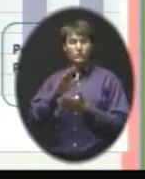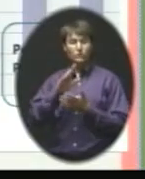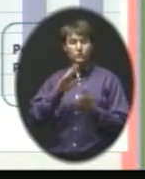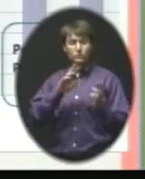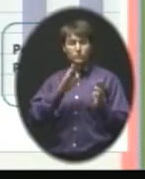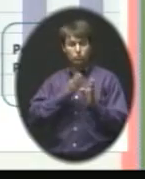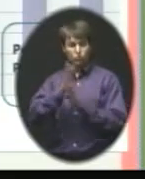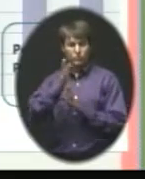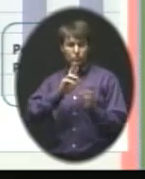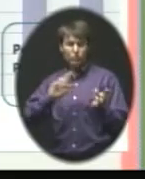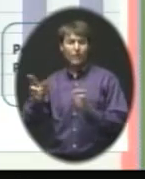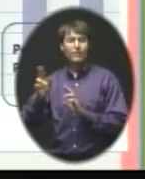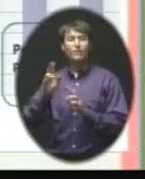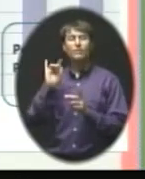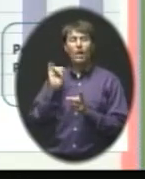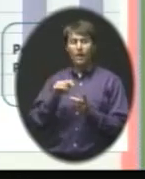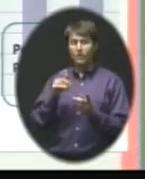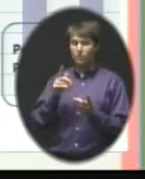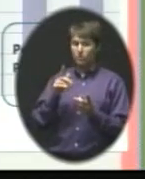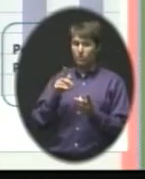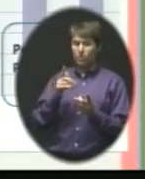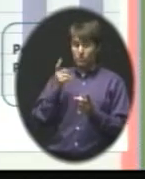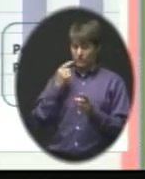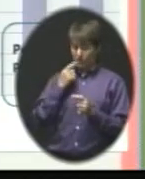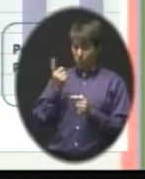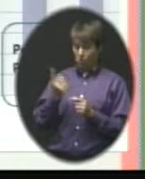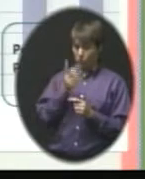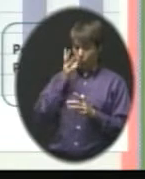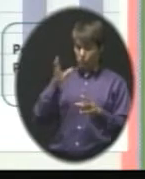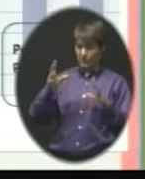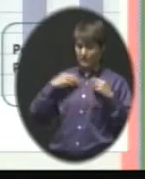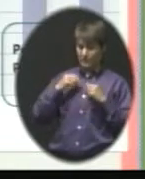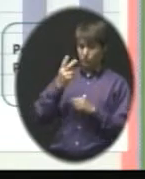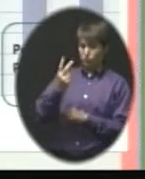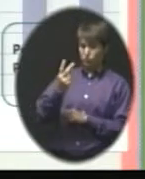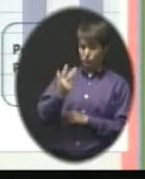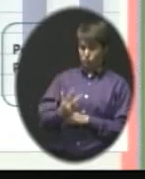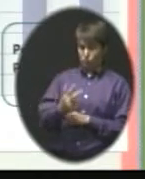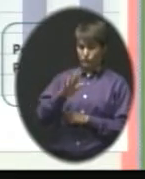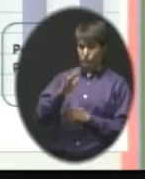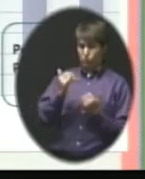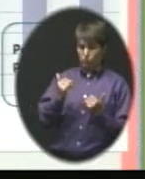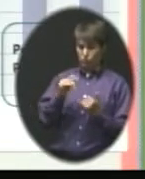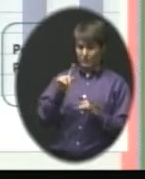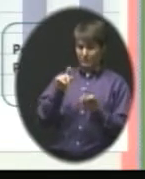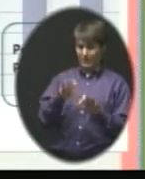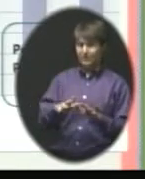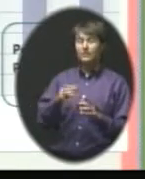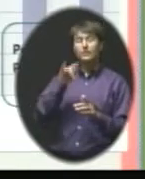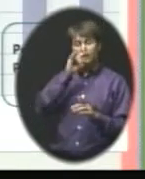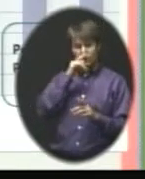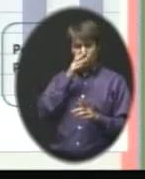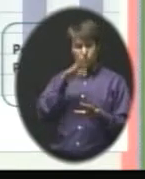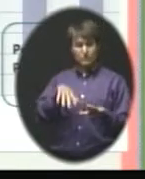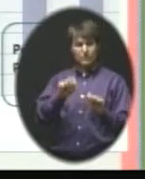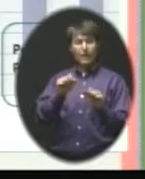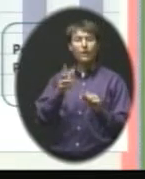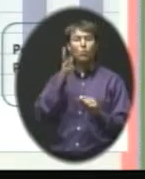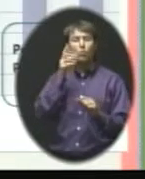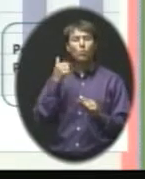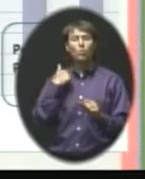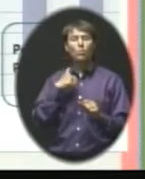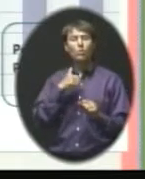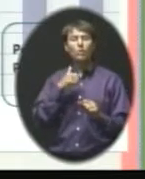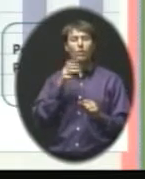new curriculum, they said, we're going to take only 2/3 of your existing test and kids are going to take it. And we're going to load